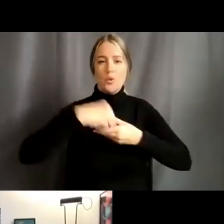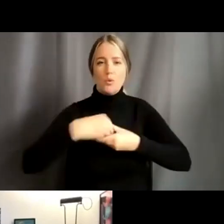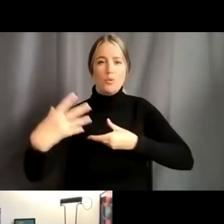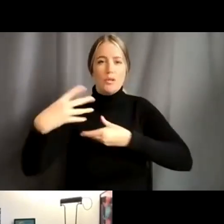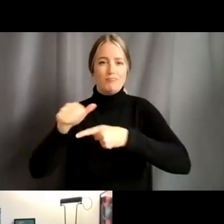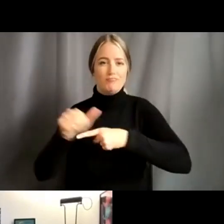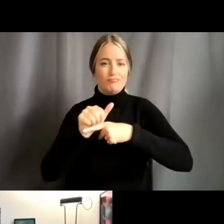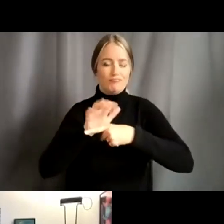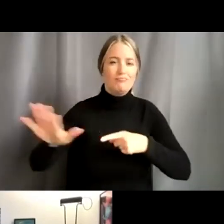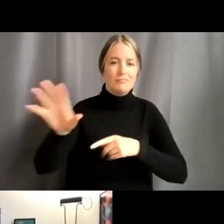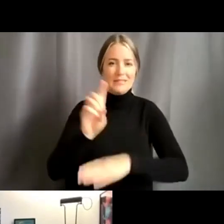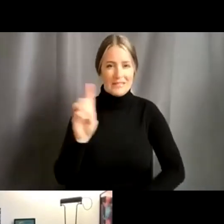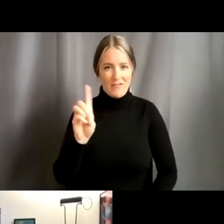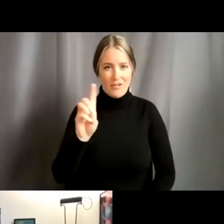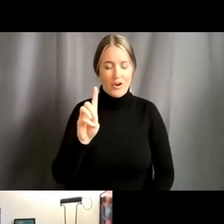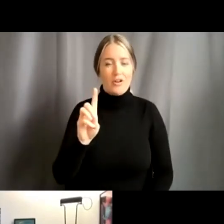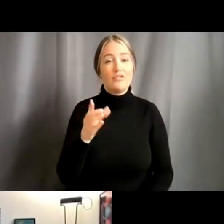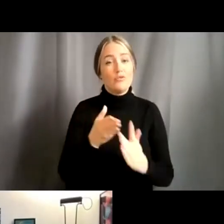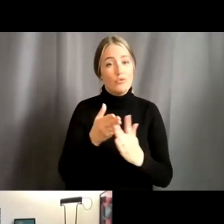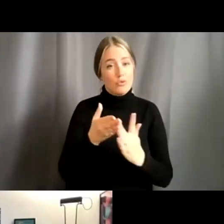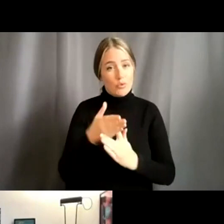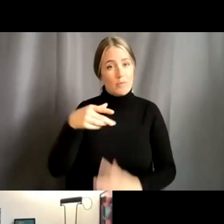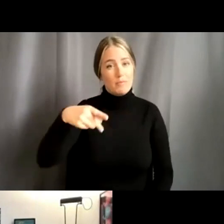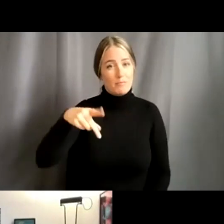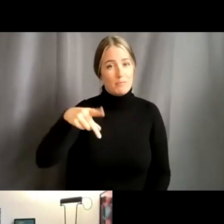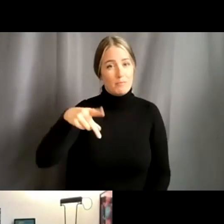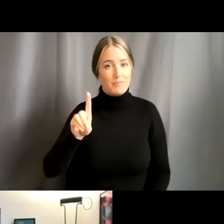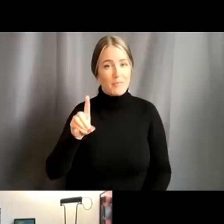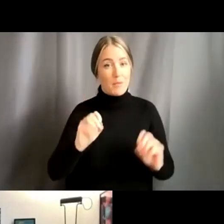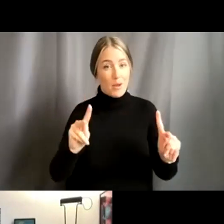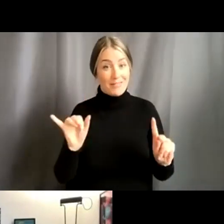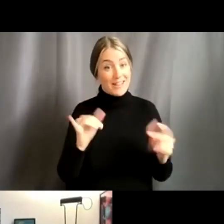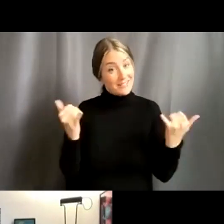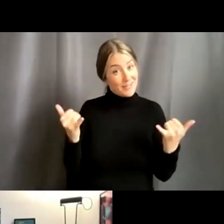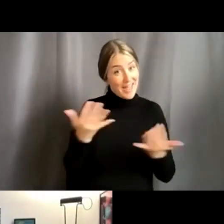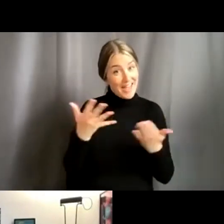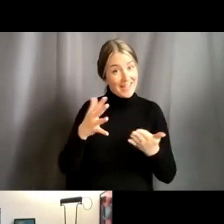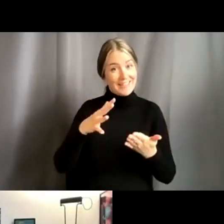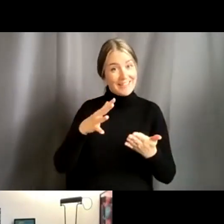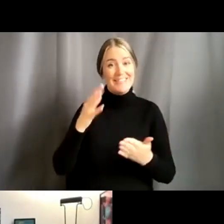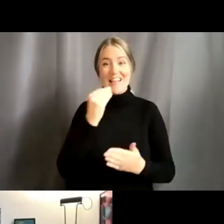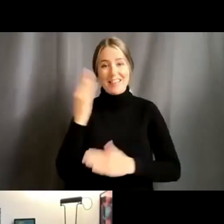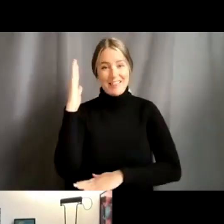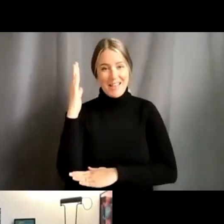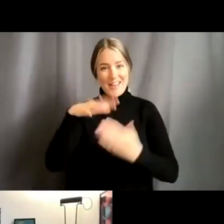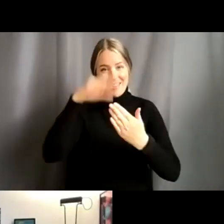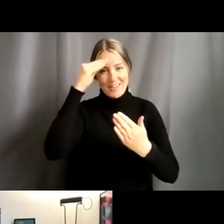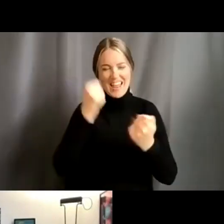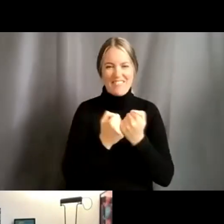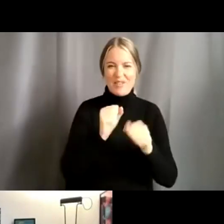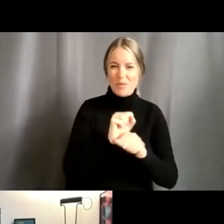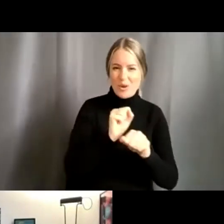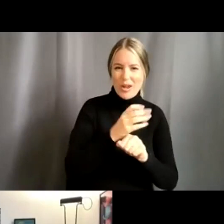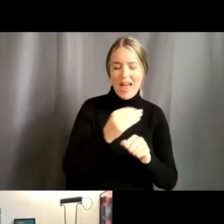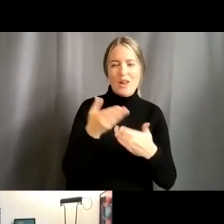Denver's cultural organizations through professional development opportunities, such as today's Lunch and Learn, advocacy work, as well as